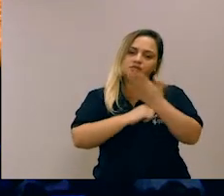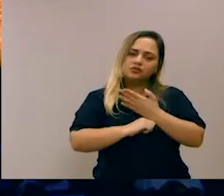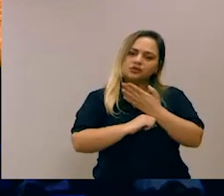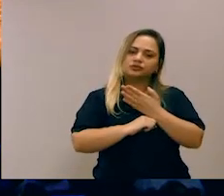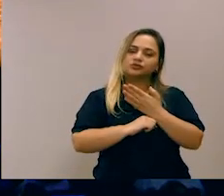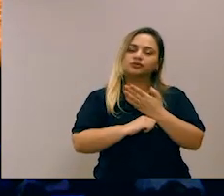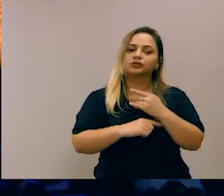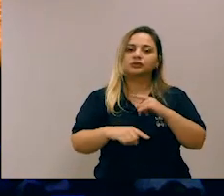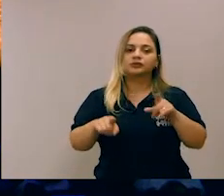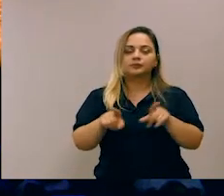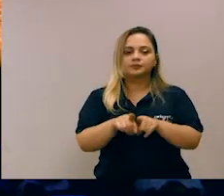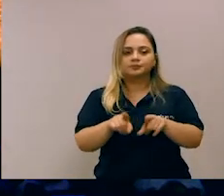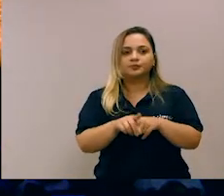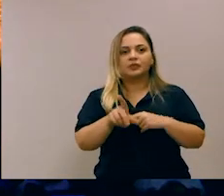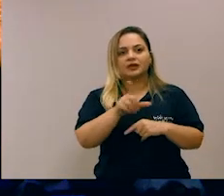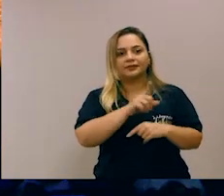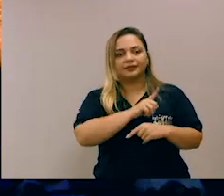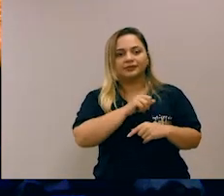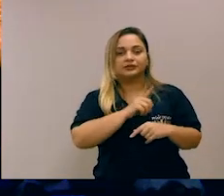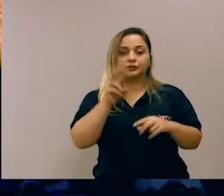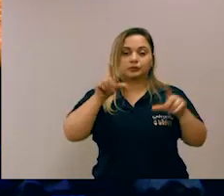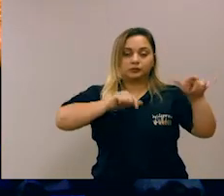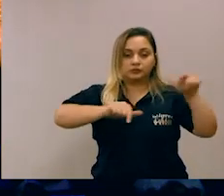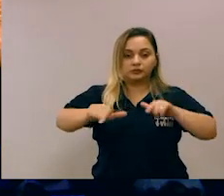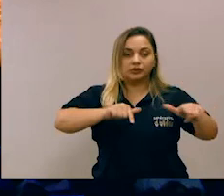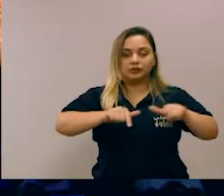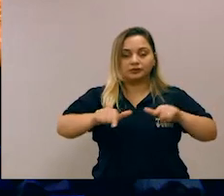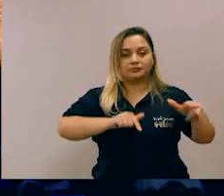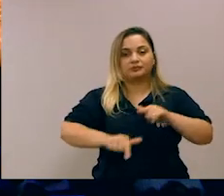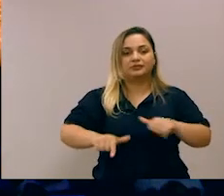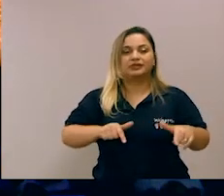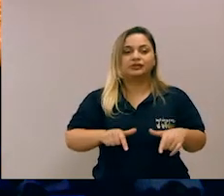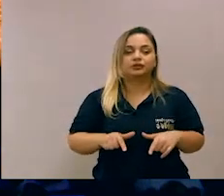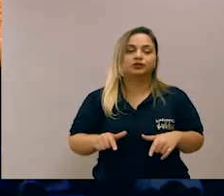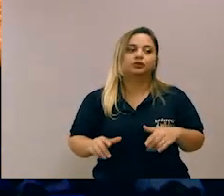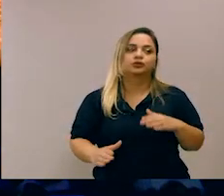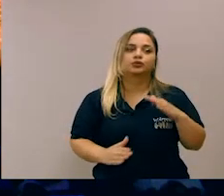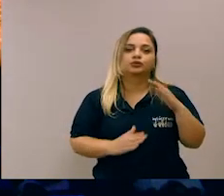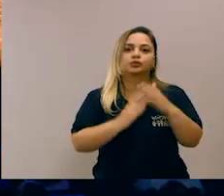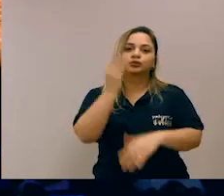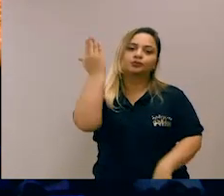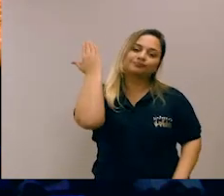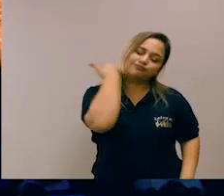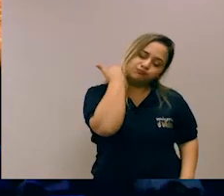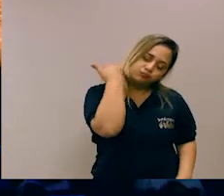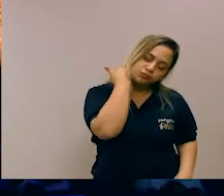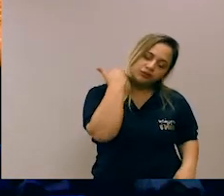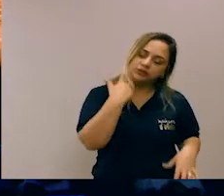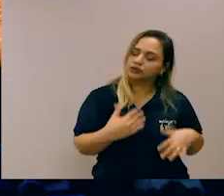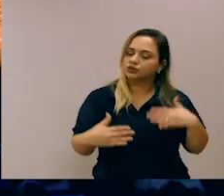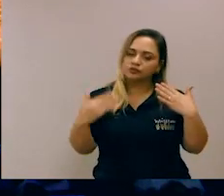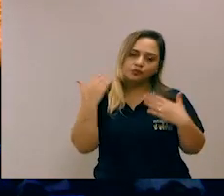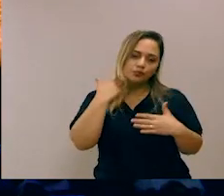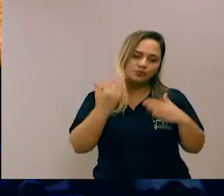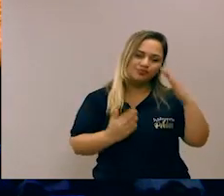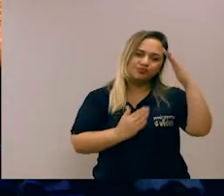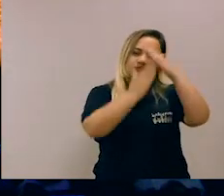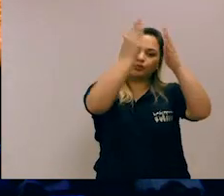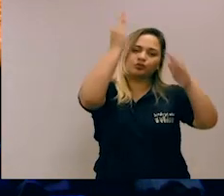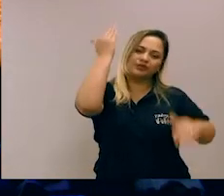that offered help to us. It has been an extremely exhaustive work,